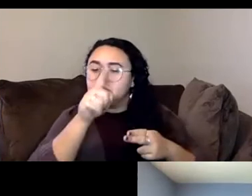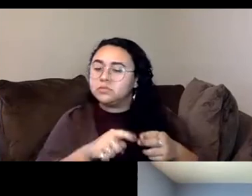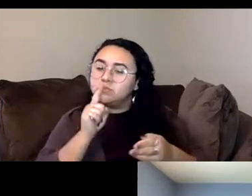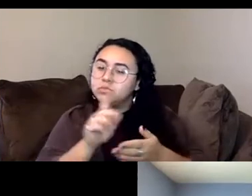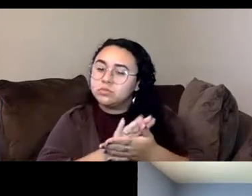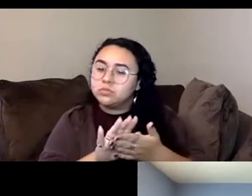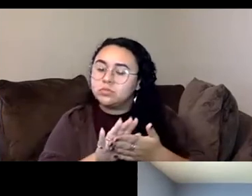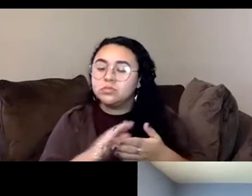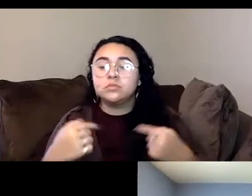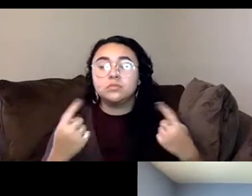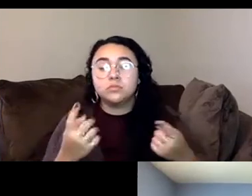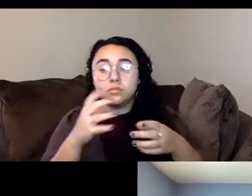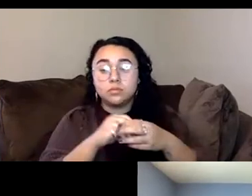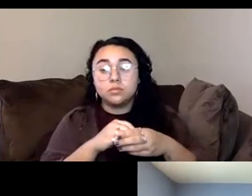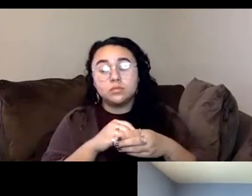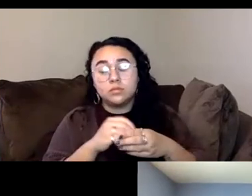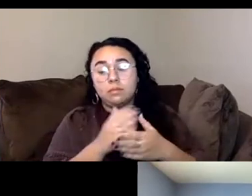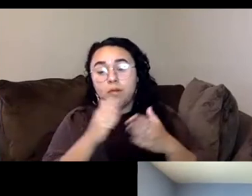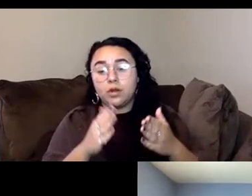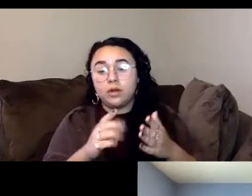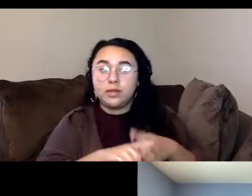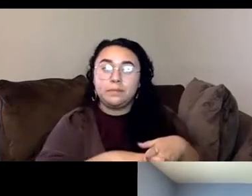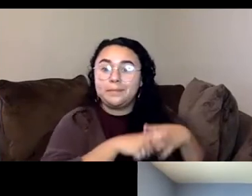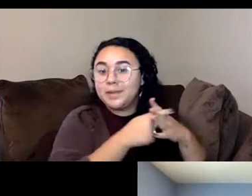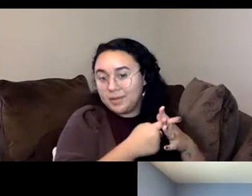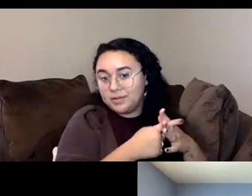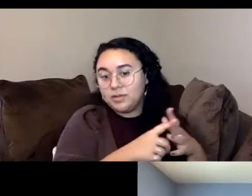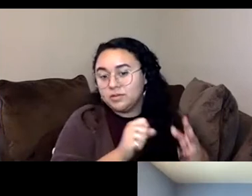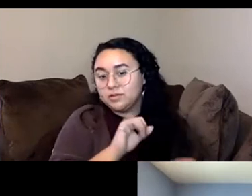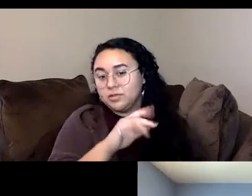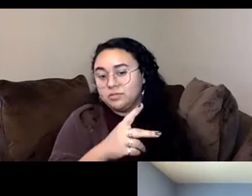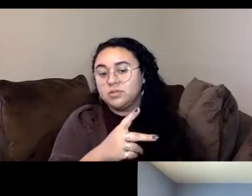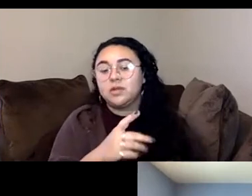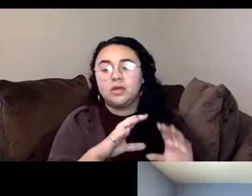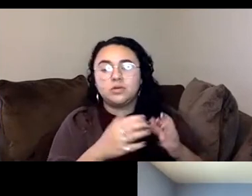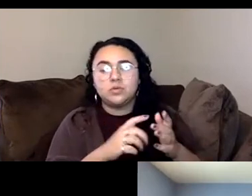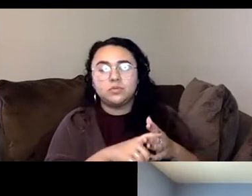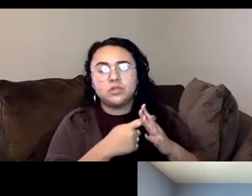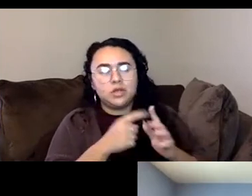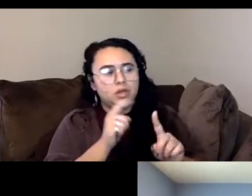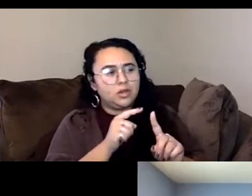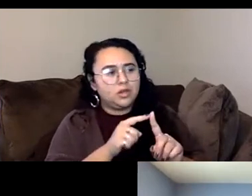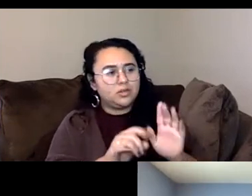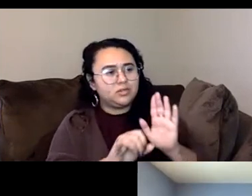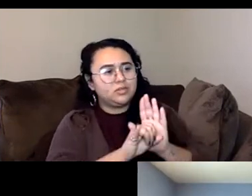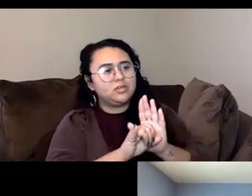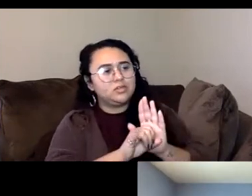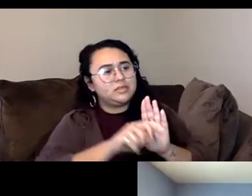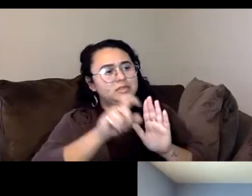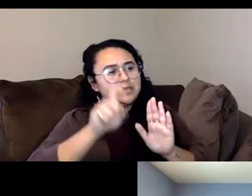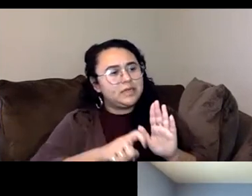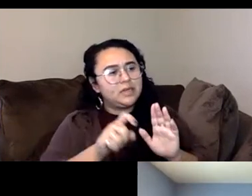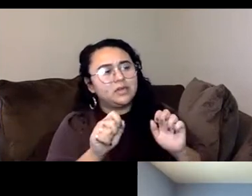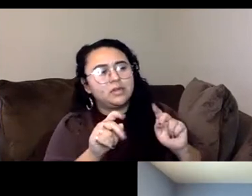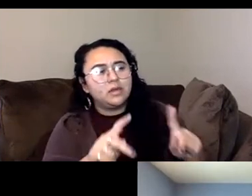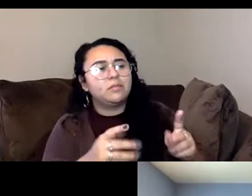So I've been a partner since the beginning. I was part of, I think, the group that started to identify a need or an opportunity in